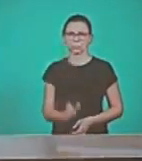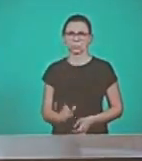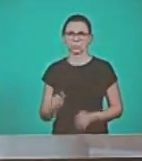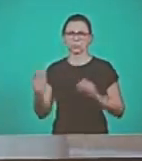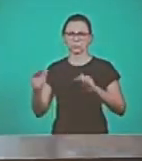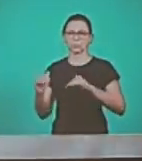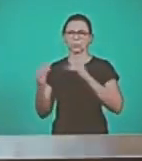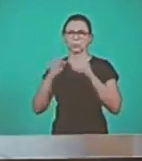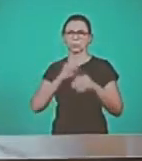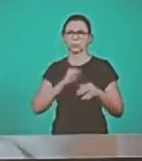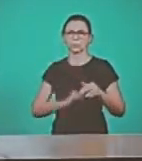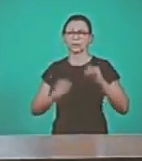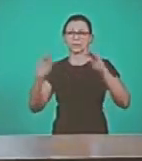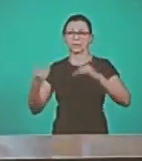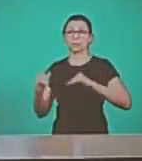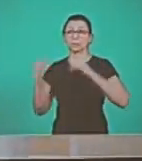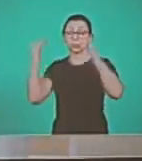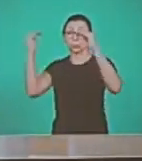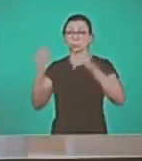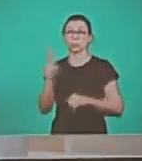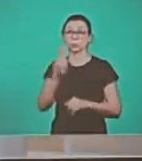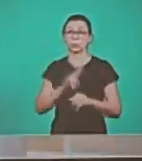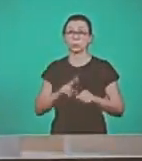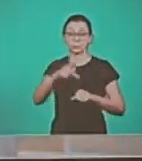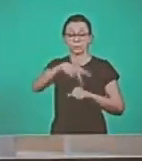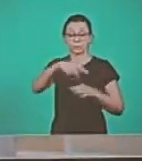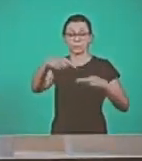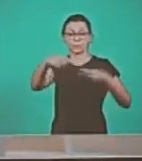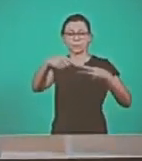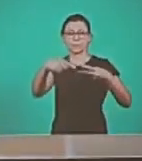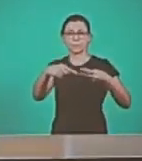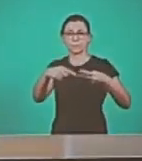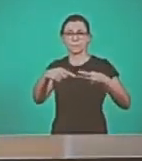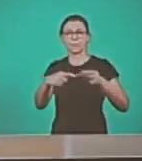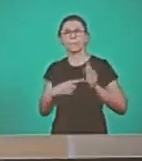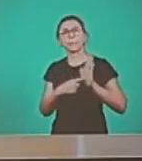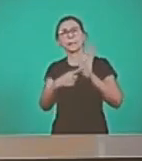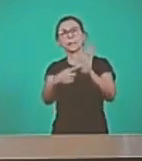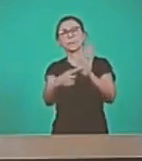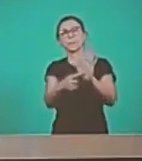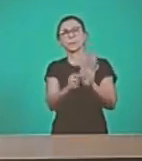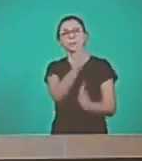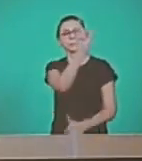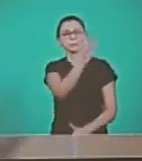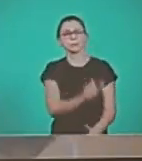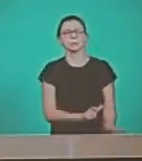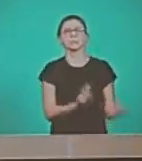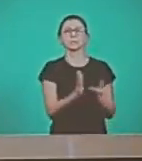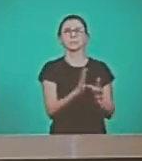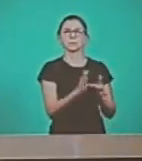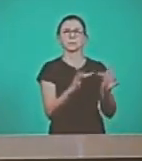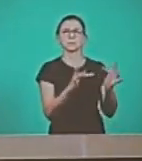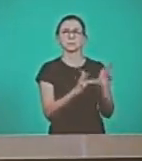of the high priest and speak about the Thummim and Urim. He was speaking about